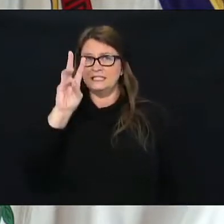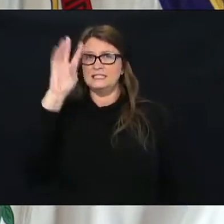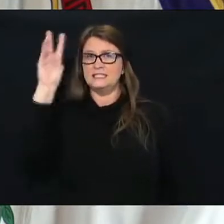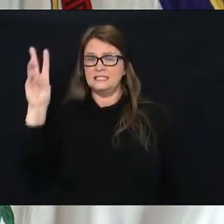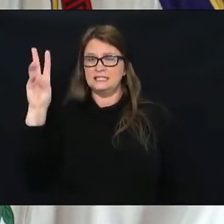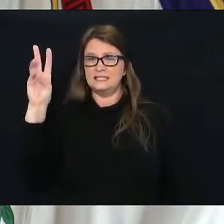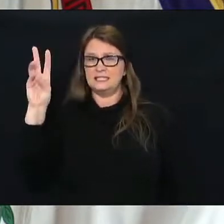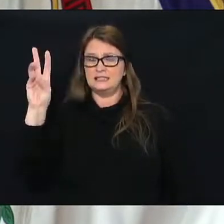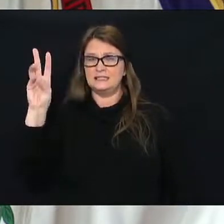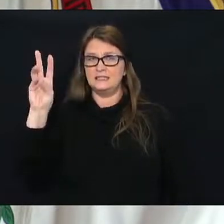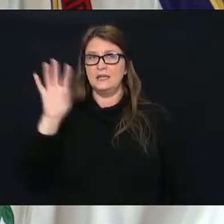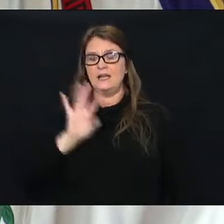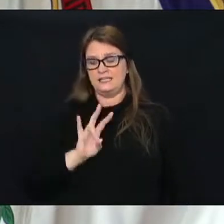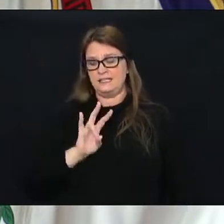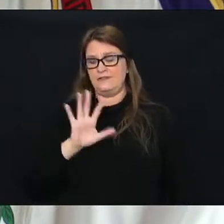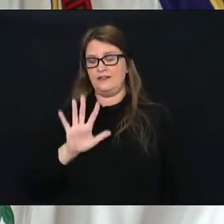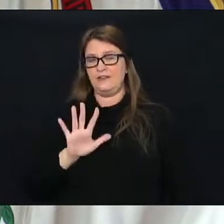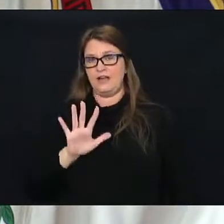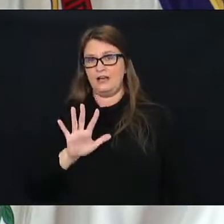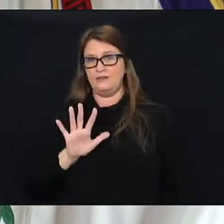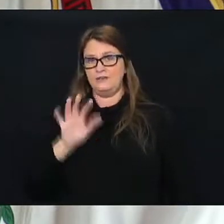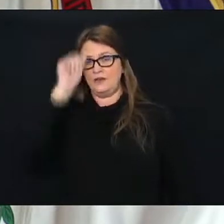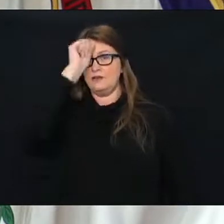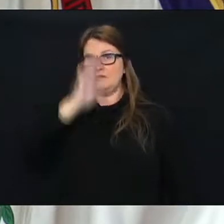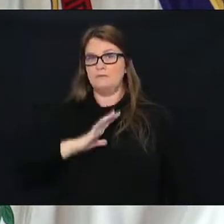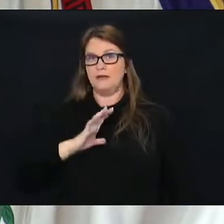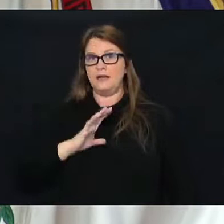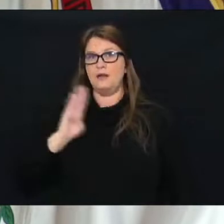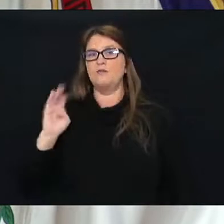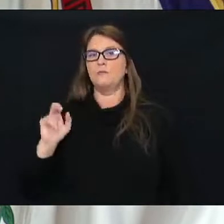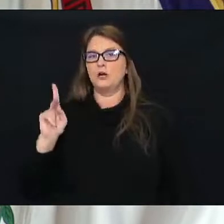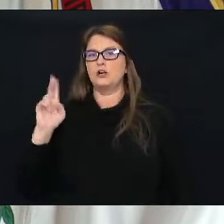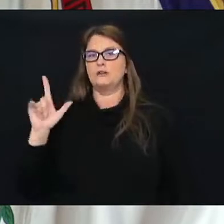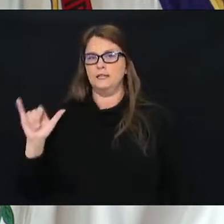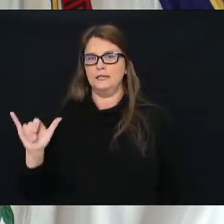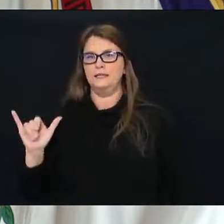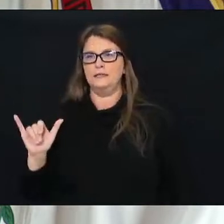5,566th death is a 75-year-old male from Berkeley County.